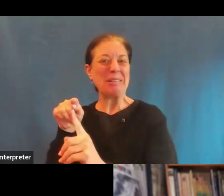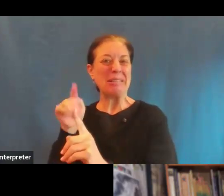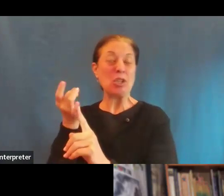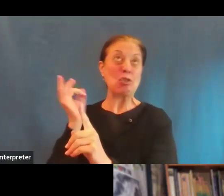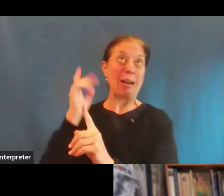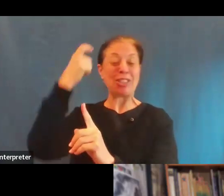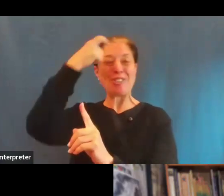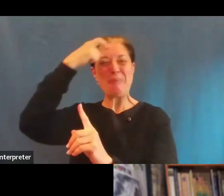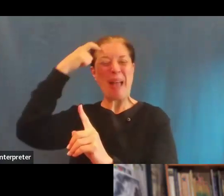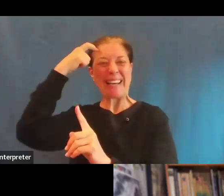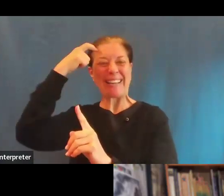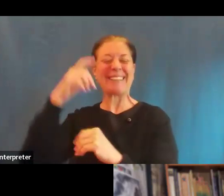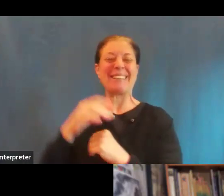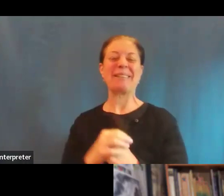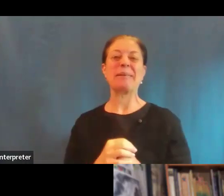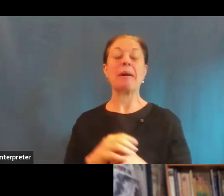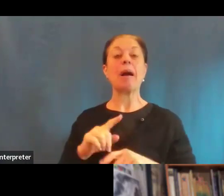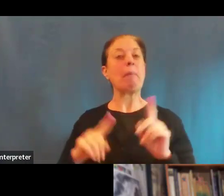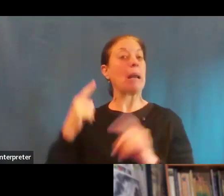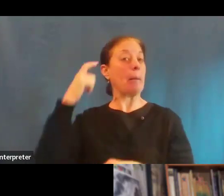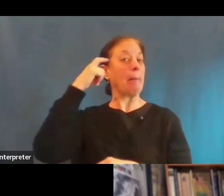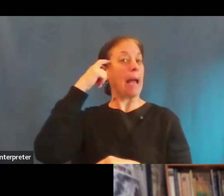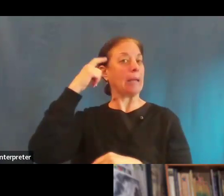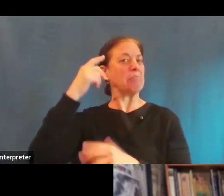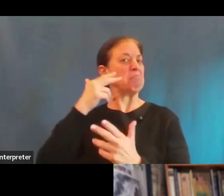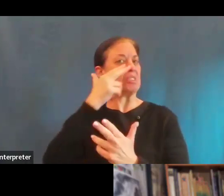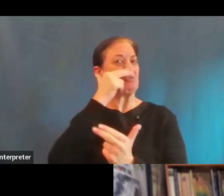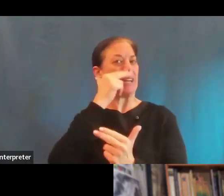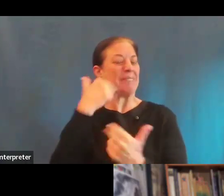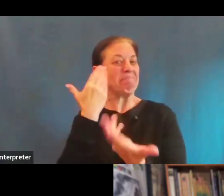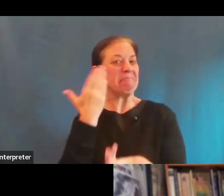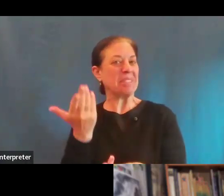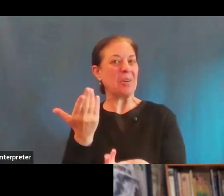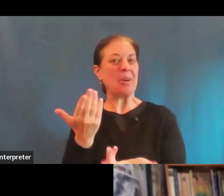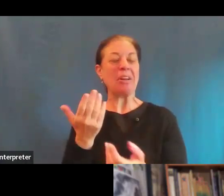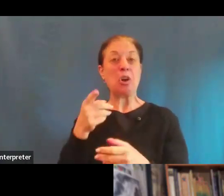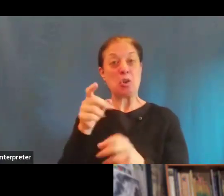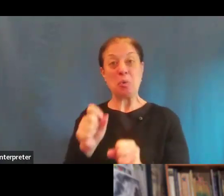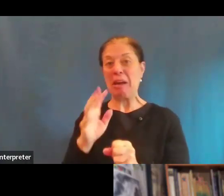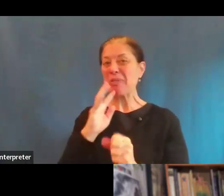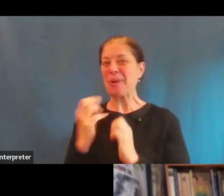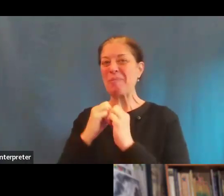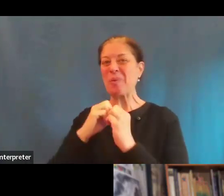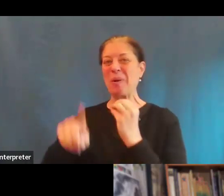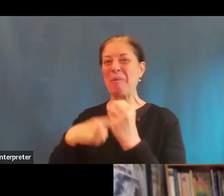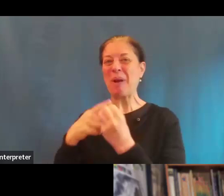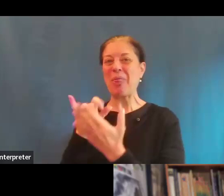and traumatic. Yeah. Um, but in my head, it's funny. I don't know. You can speak more to that, but